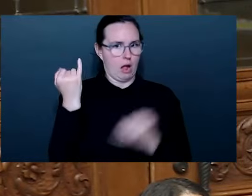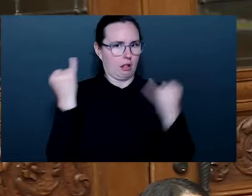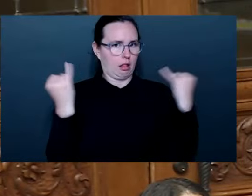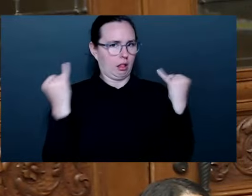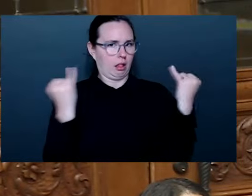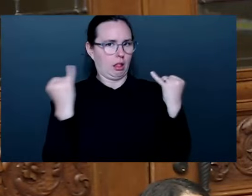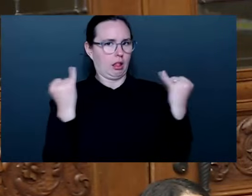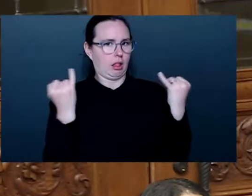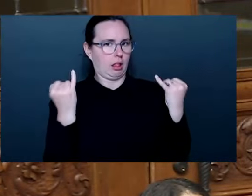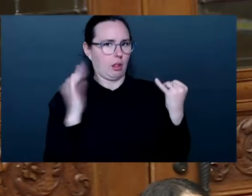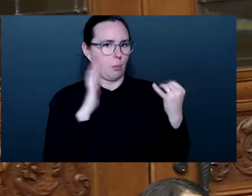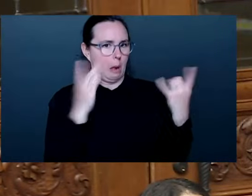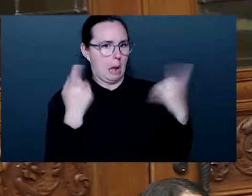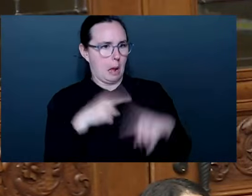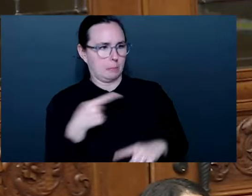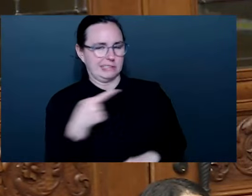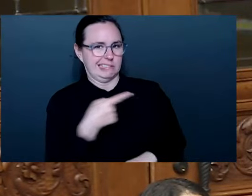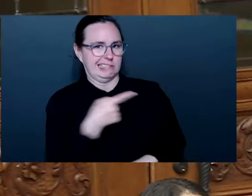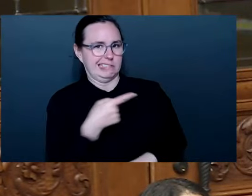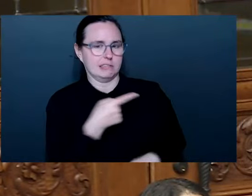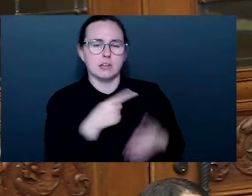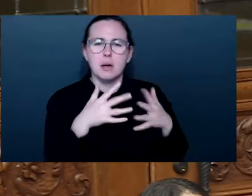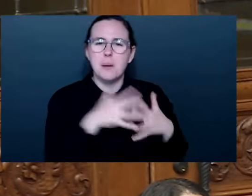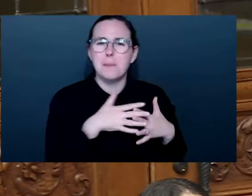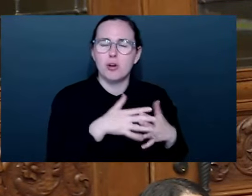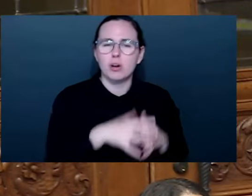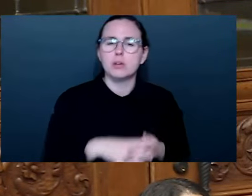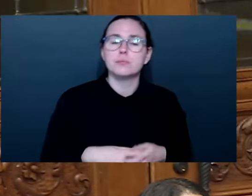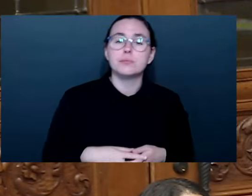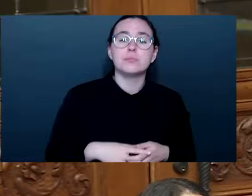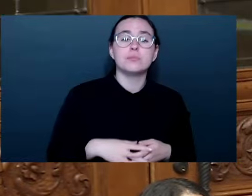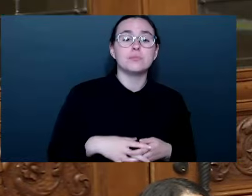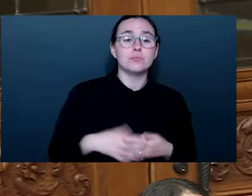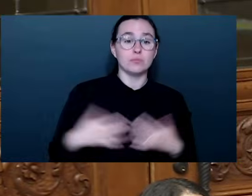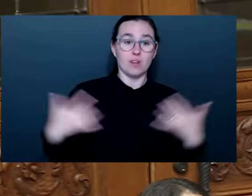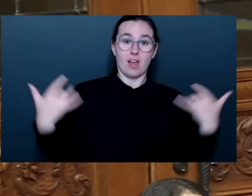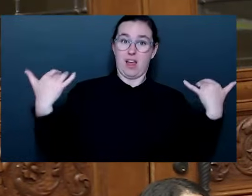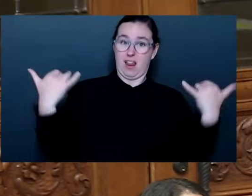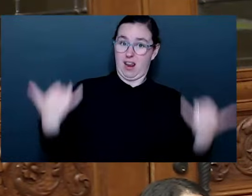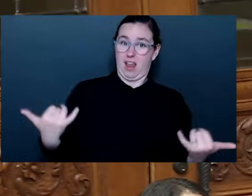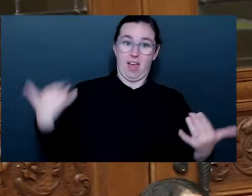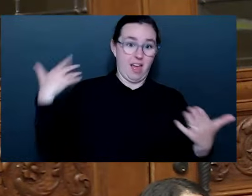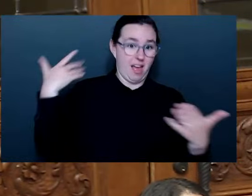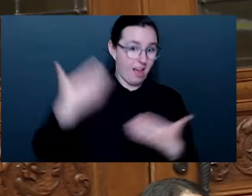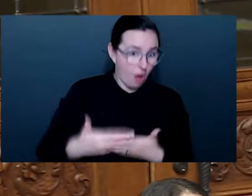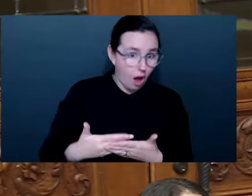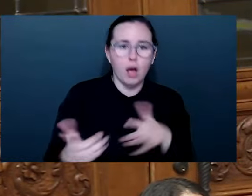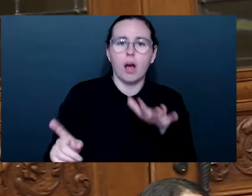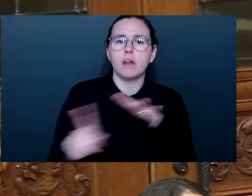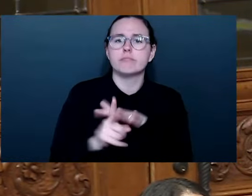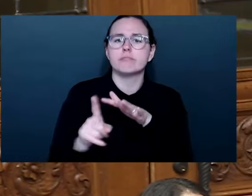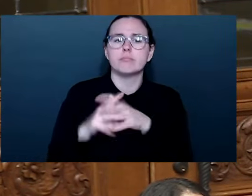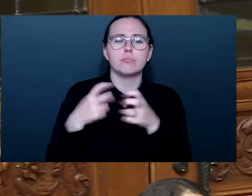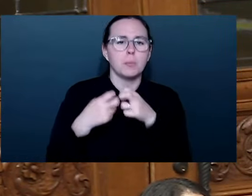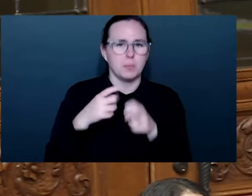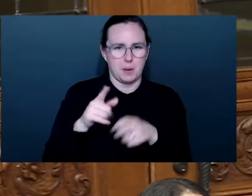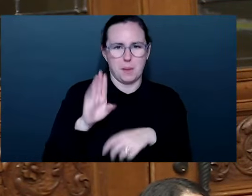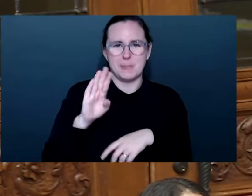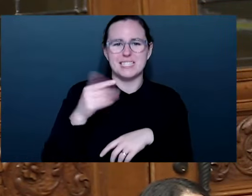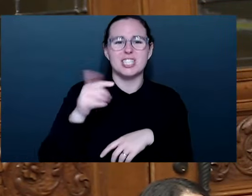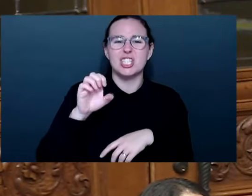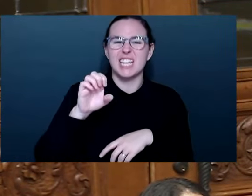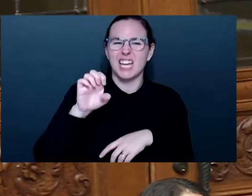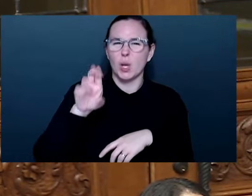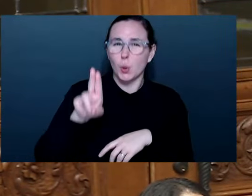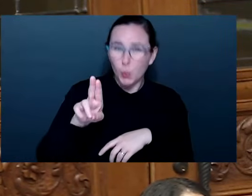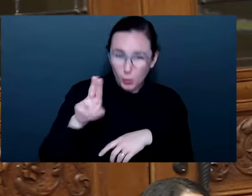lane. From the smallest gravel pit to the Red Chris and Mount Polley mine expansions, the workers who issue permits, enforce compliance, and oversee